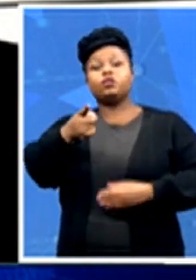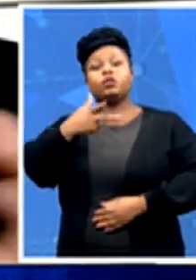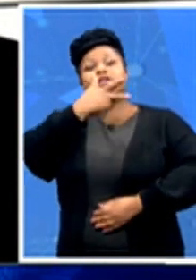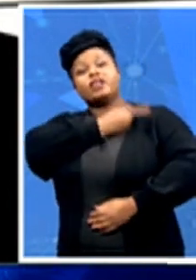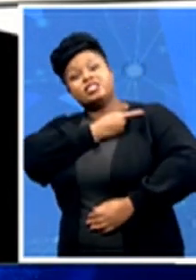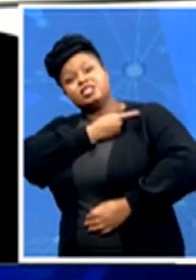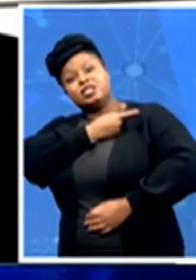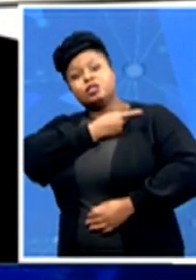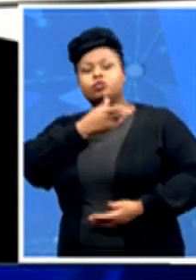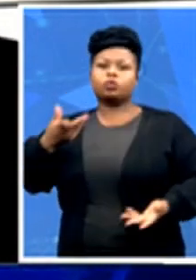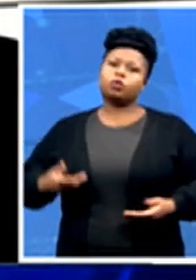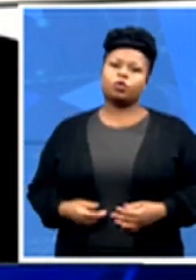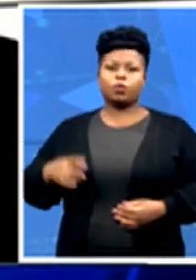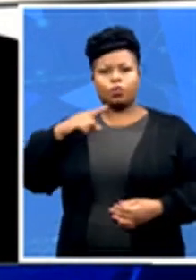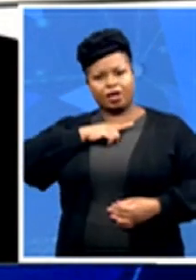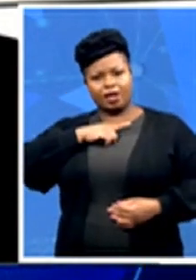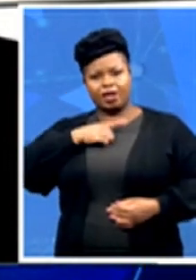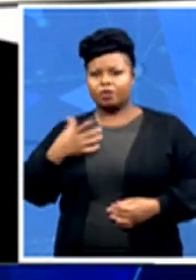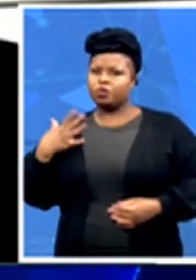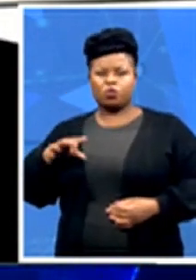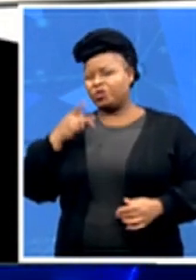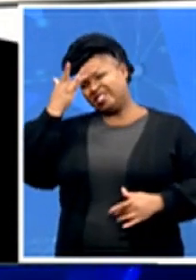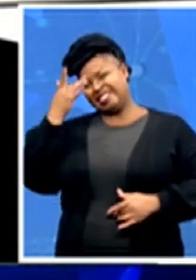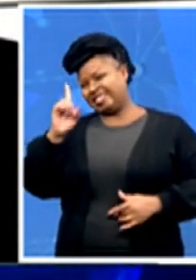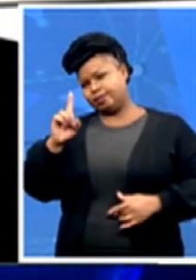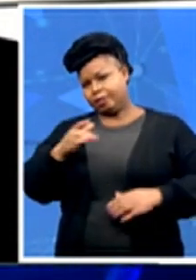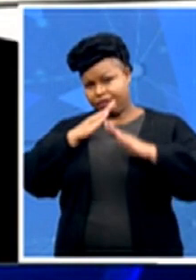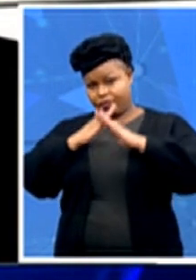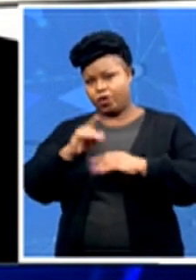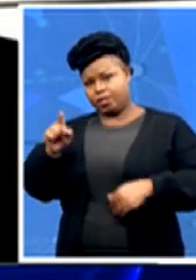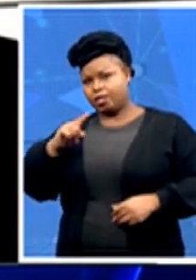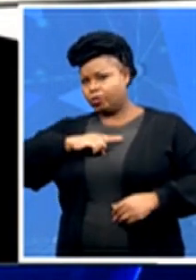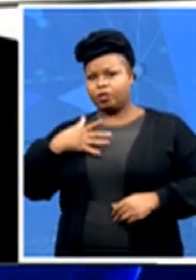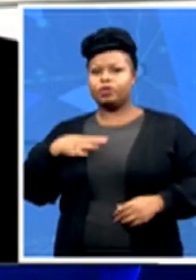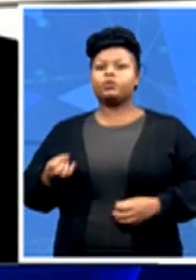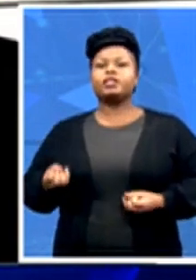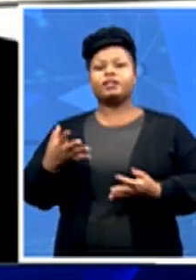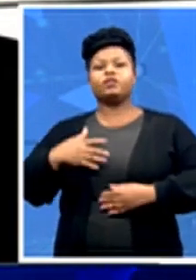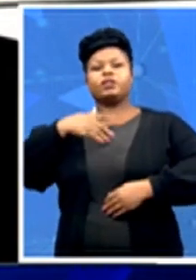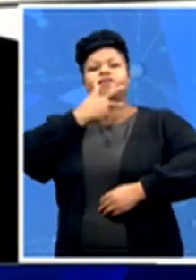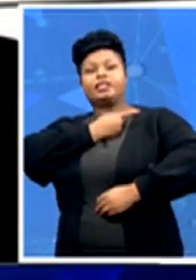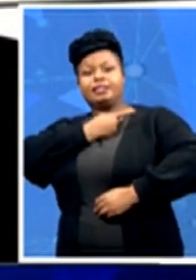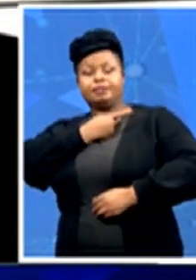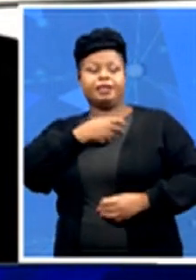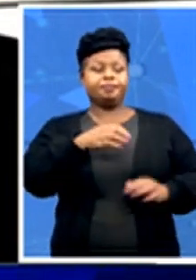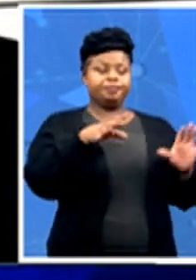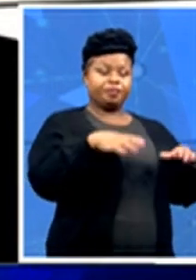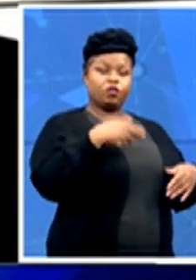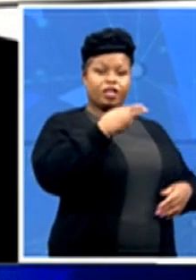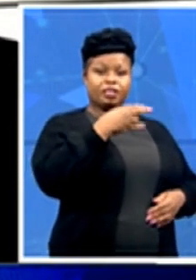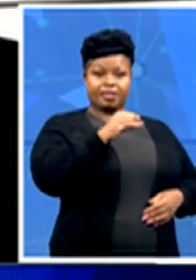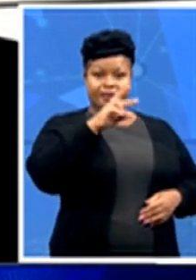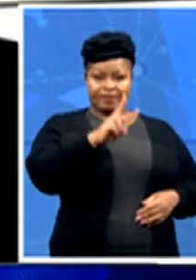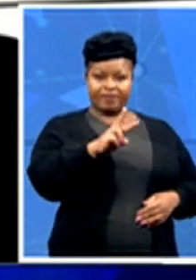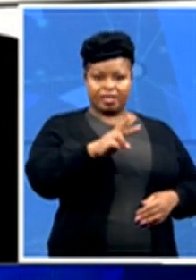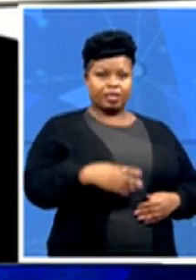we don't want you to get sick, right? So that's why we're trying to give you the vaccine. Now, in HIV, no one has ever cleared the